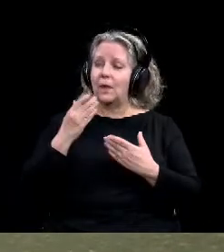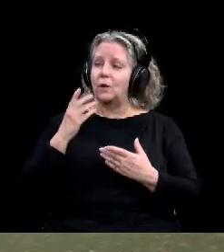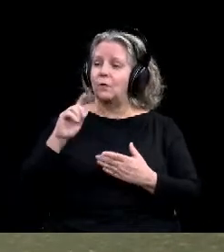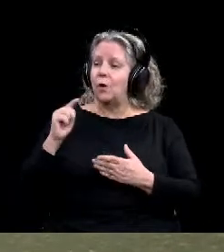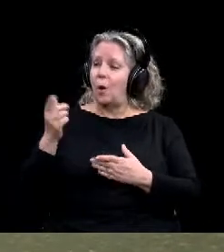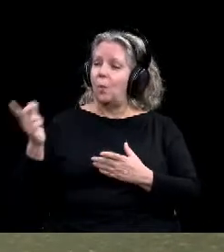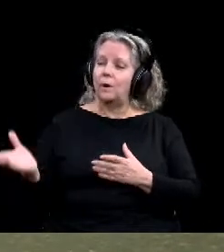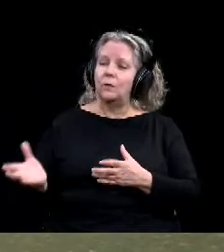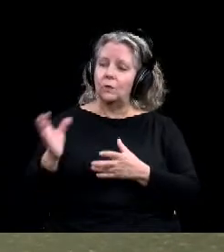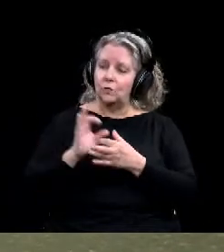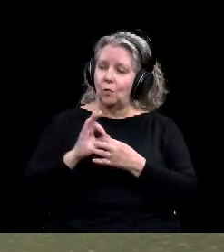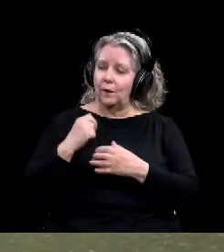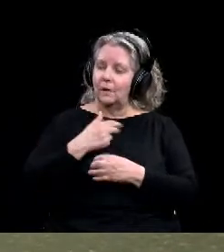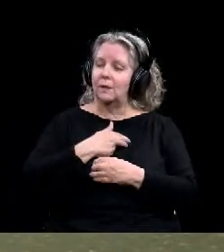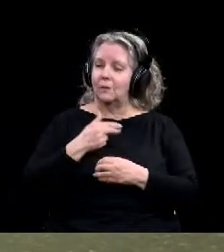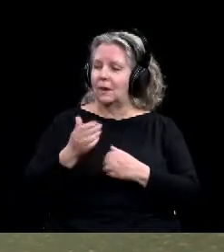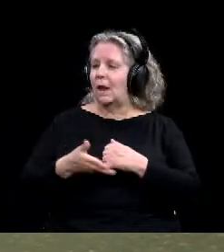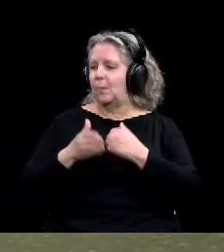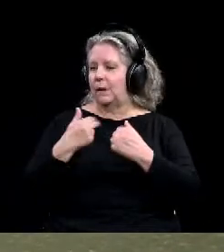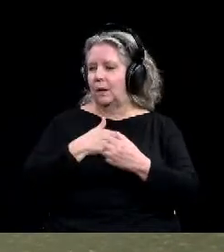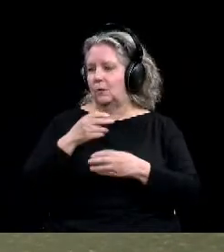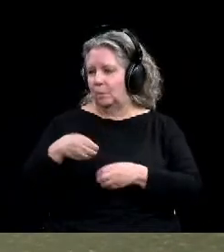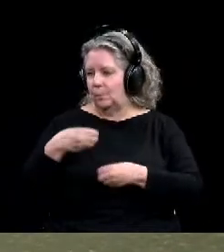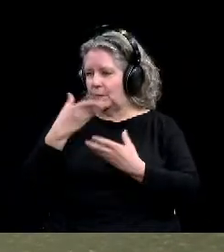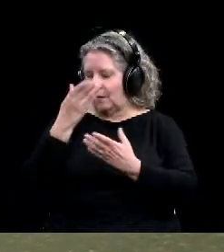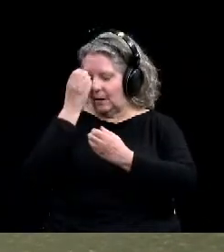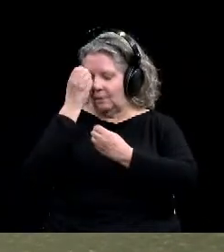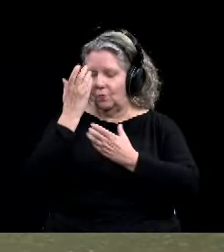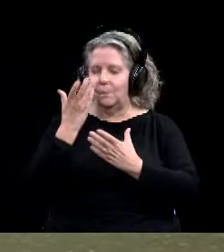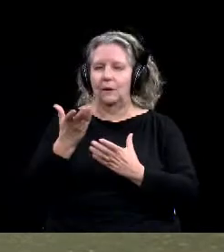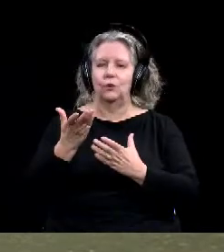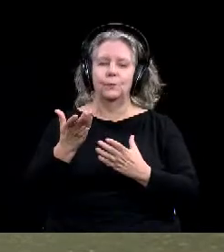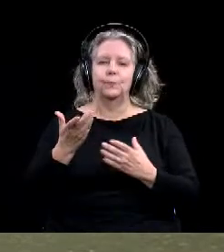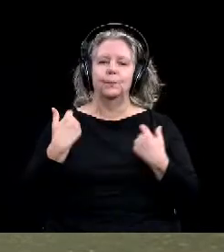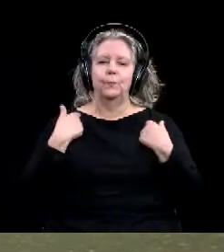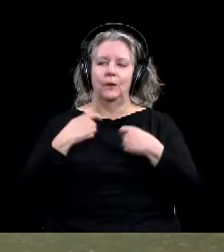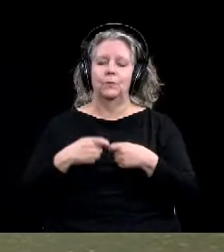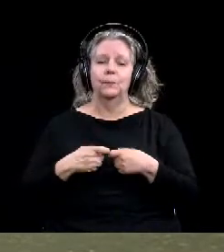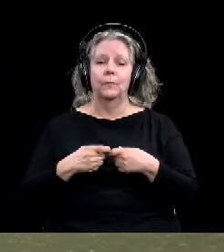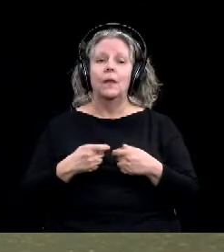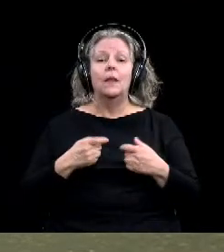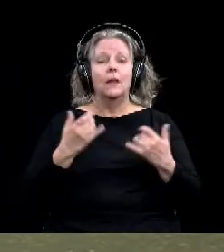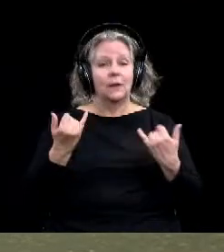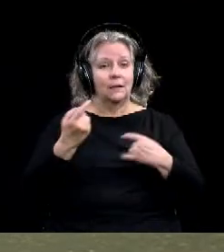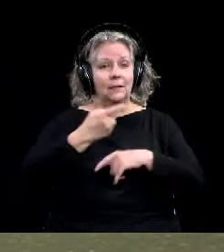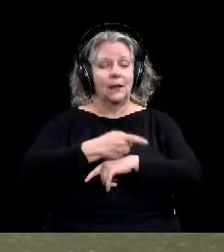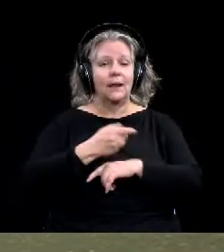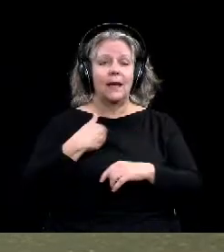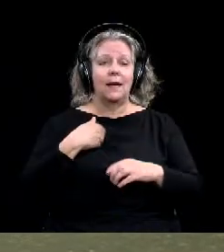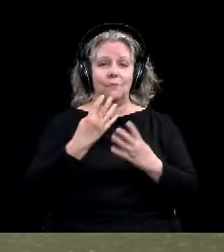today virtually are our panelists. First of all, Waco Mayor Dylan Meek,